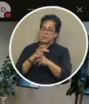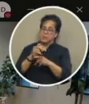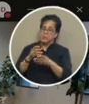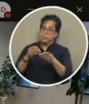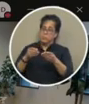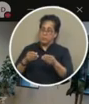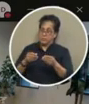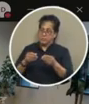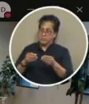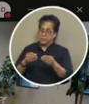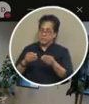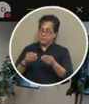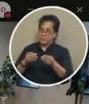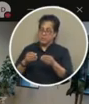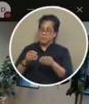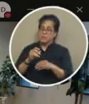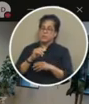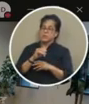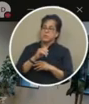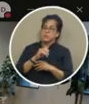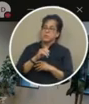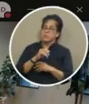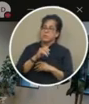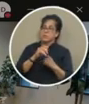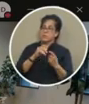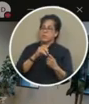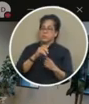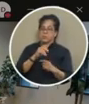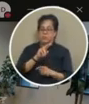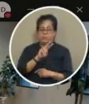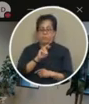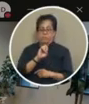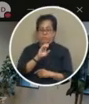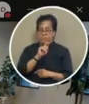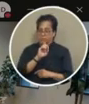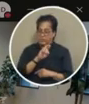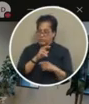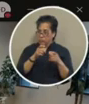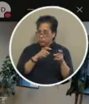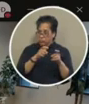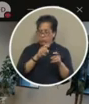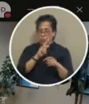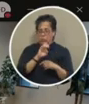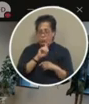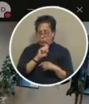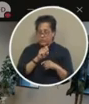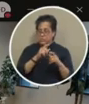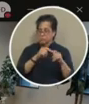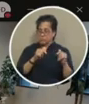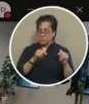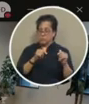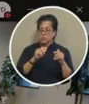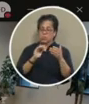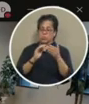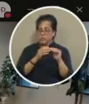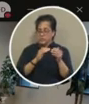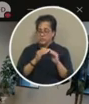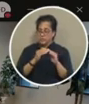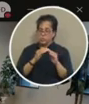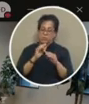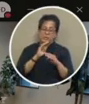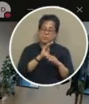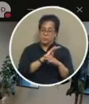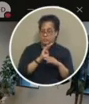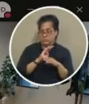properties when there is vector control, weeds, sanitation, and health issues regarding a residence or a